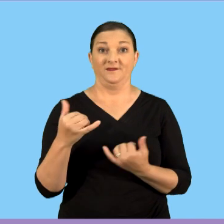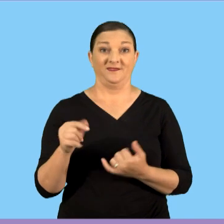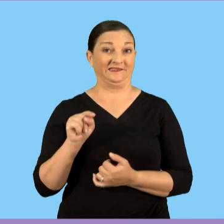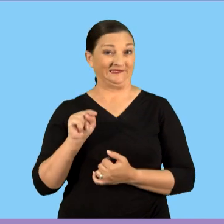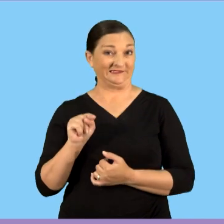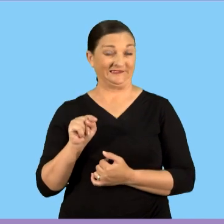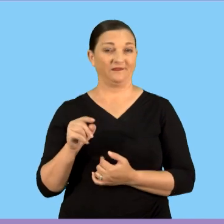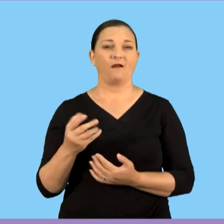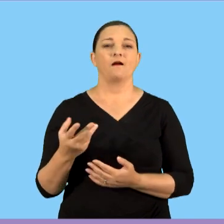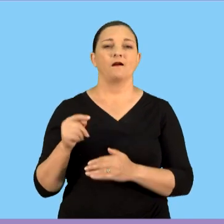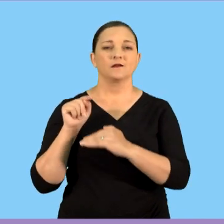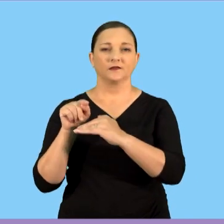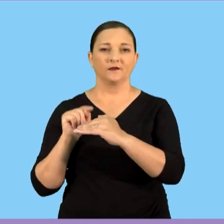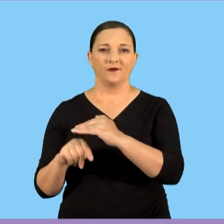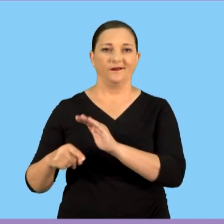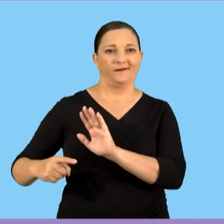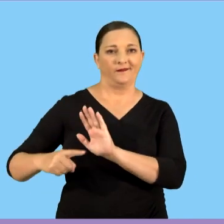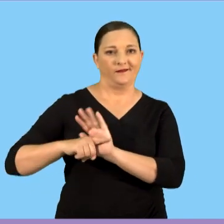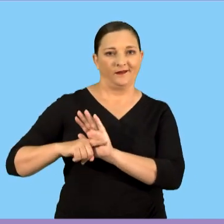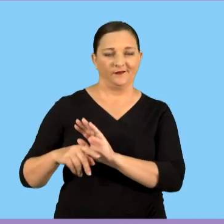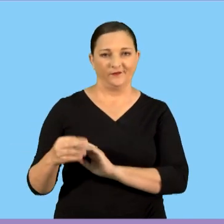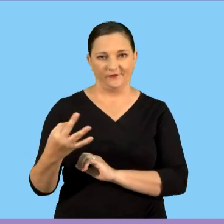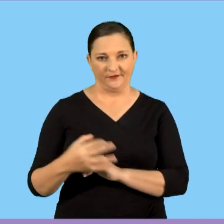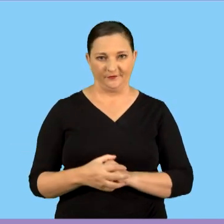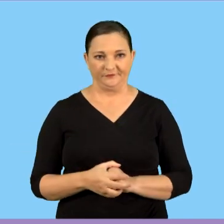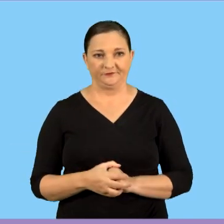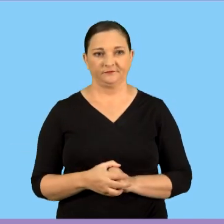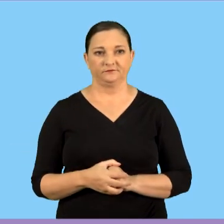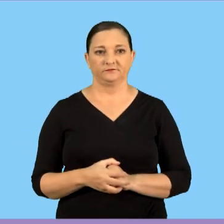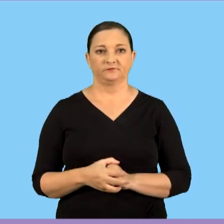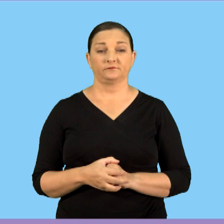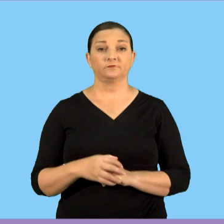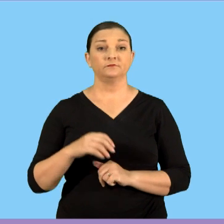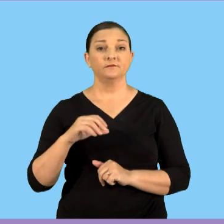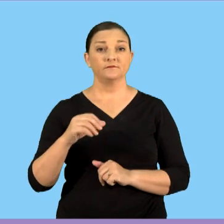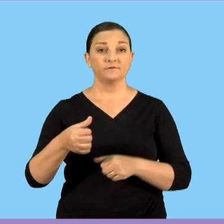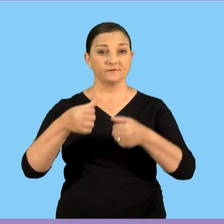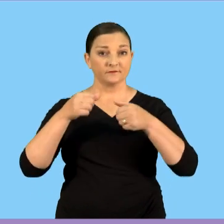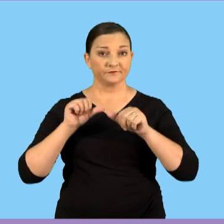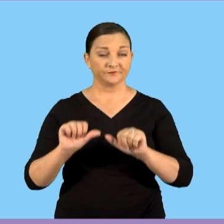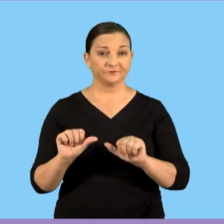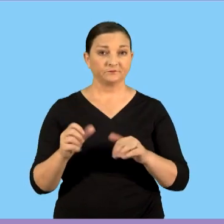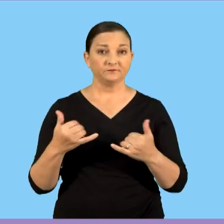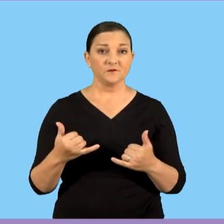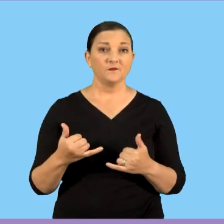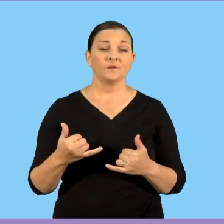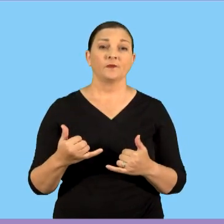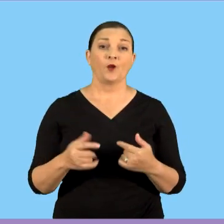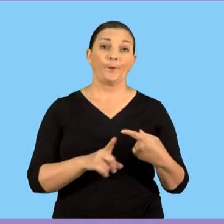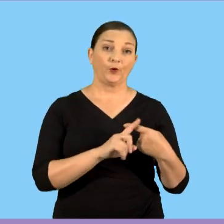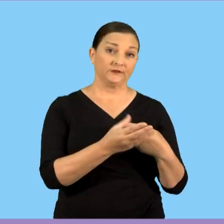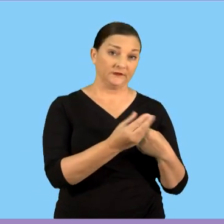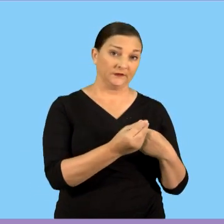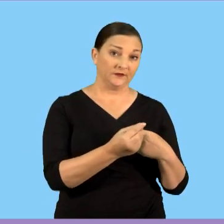going to divide that by a negative 3. And what is a positive